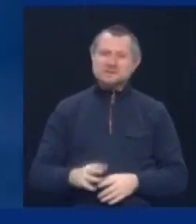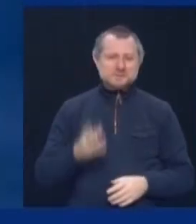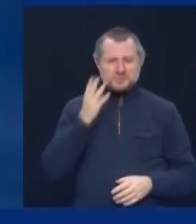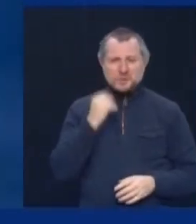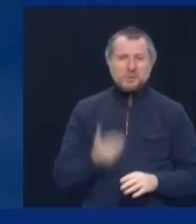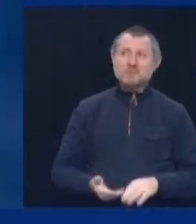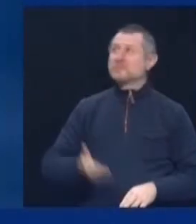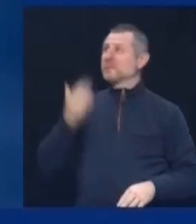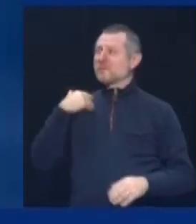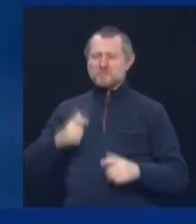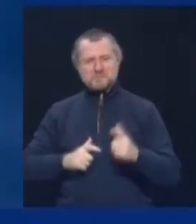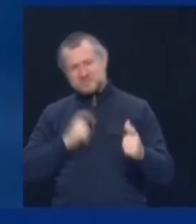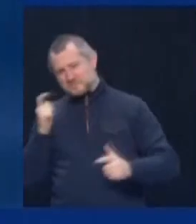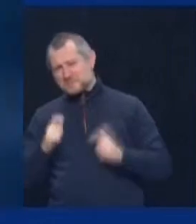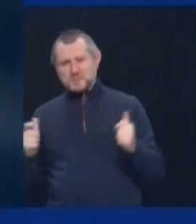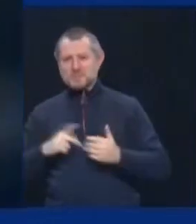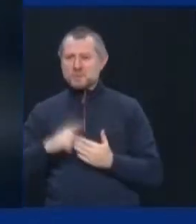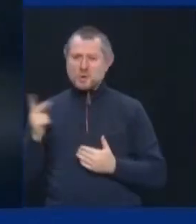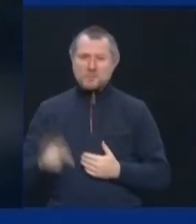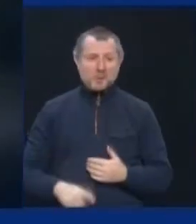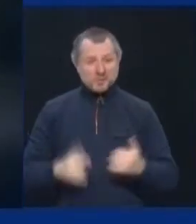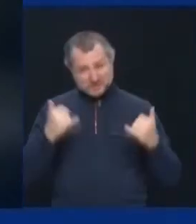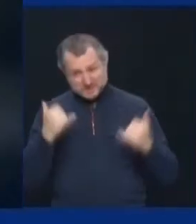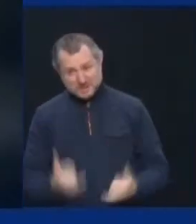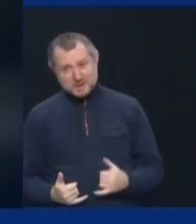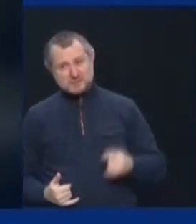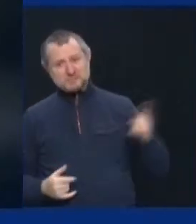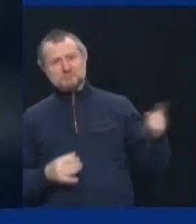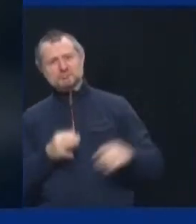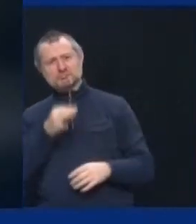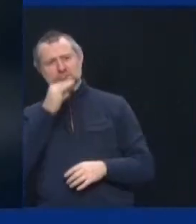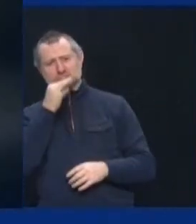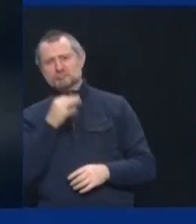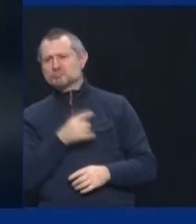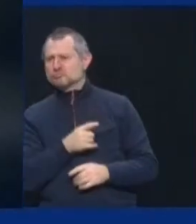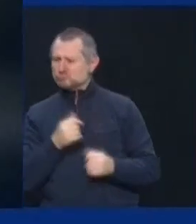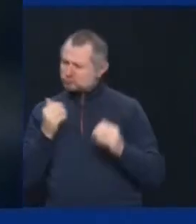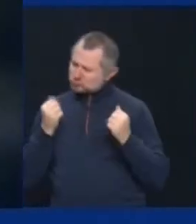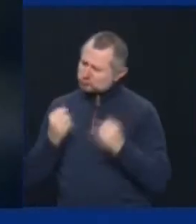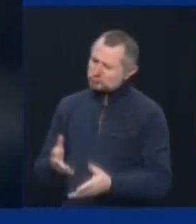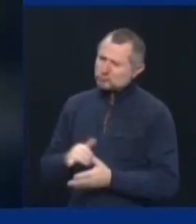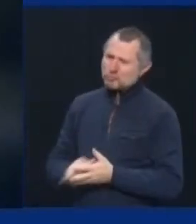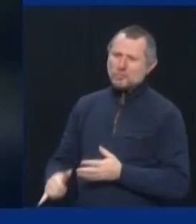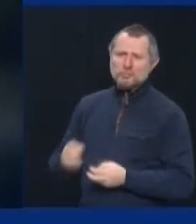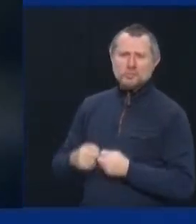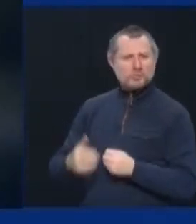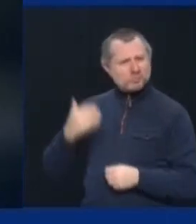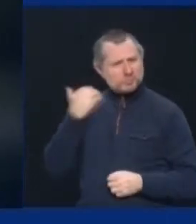when you want to bankrupt New York? It is madness.